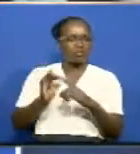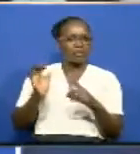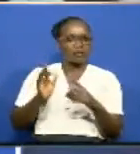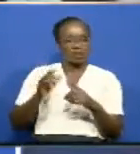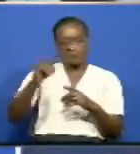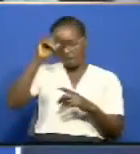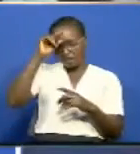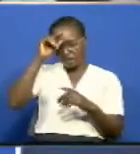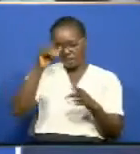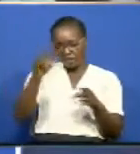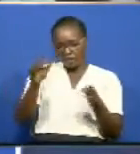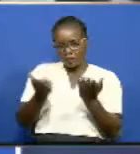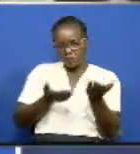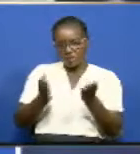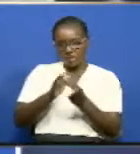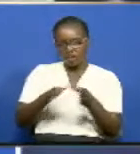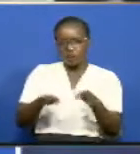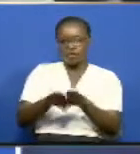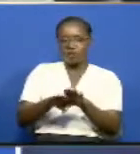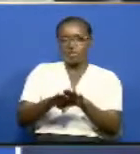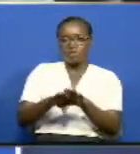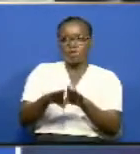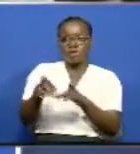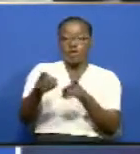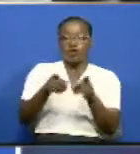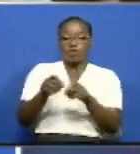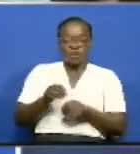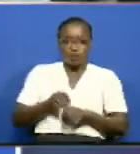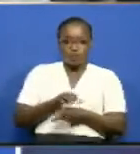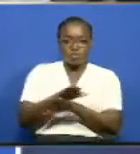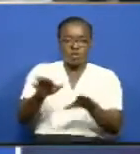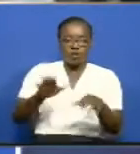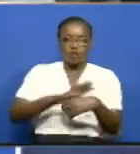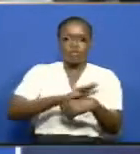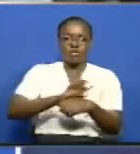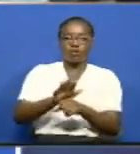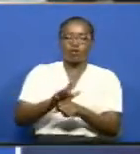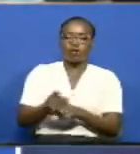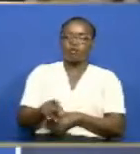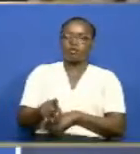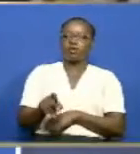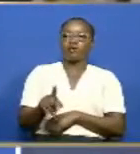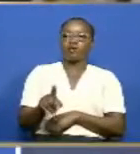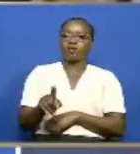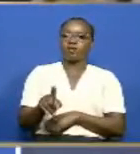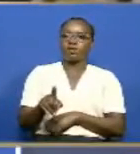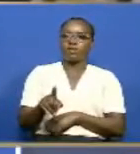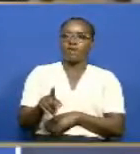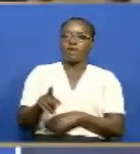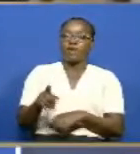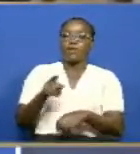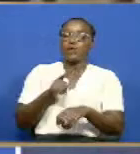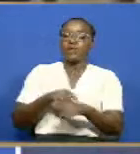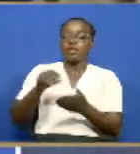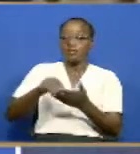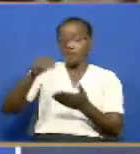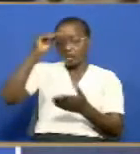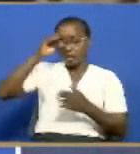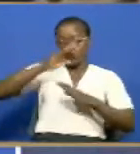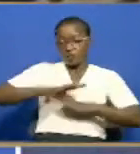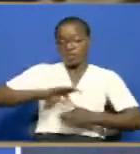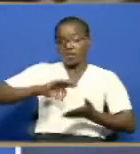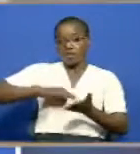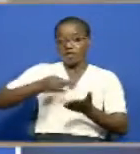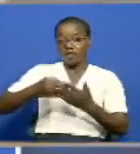moved to close down businesses in a bid to control the spread of the COVID-19 virus. But when she learned of the relief fund